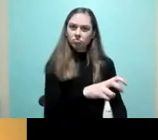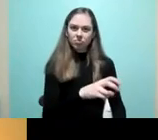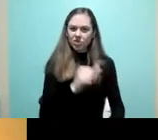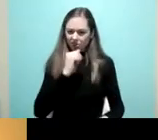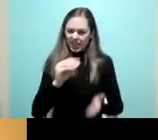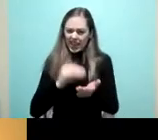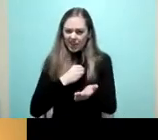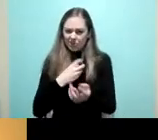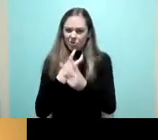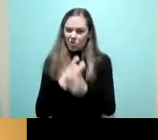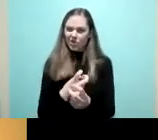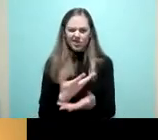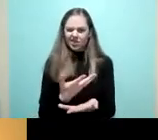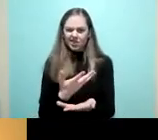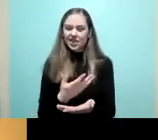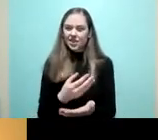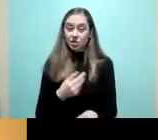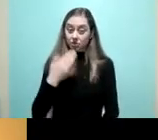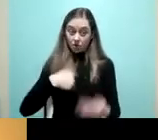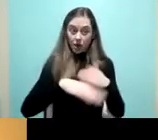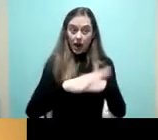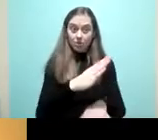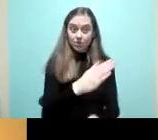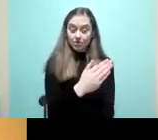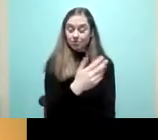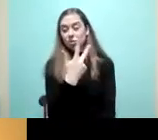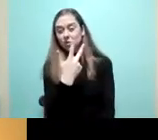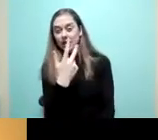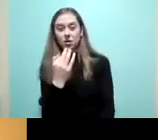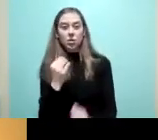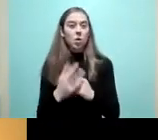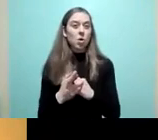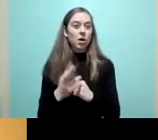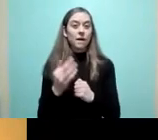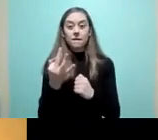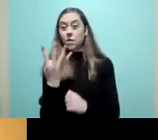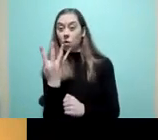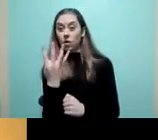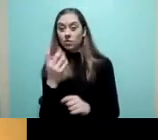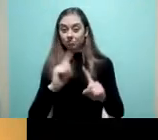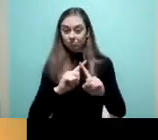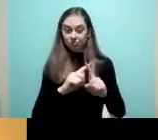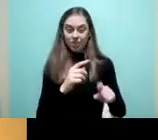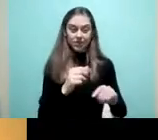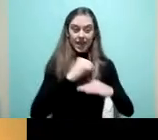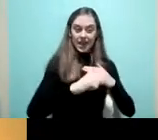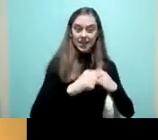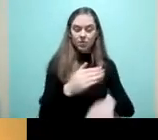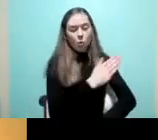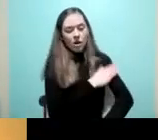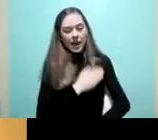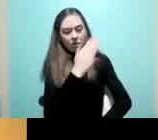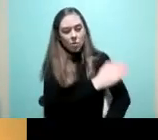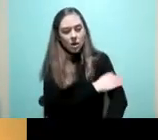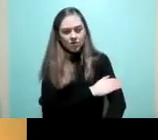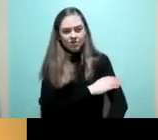you get out and you do your 3 or 4 walks a week. And when you come back, you feel good. You feel really, really good about yourself and